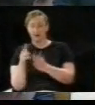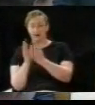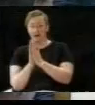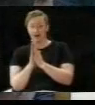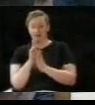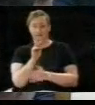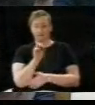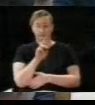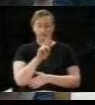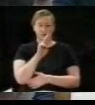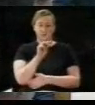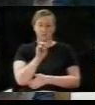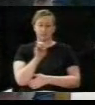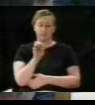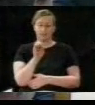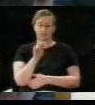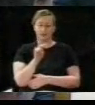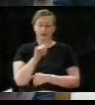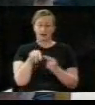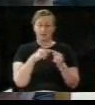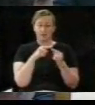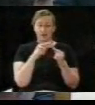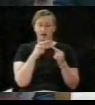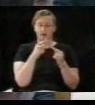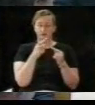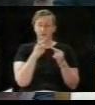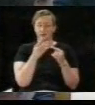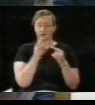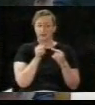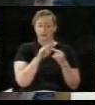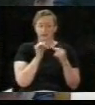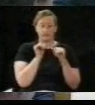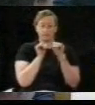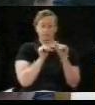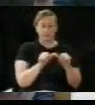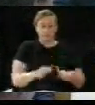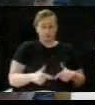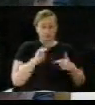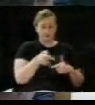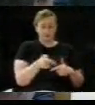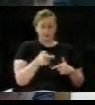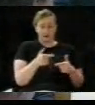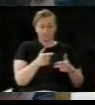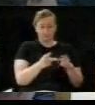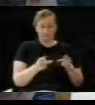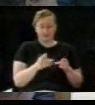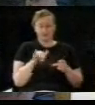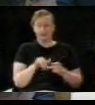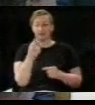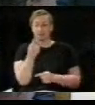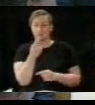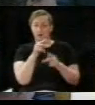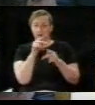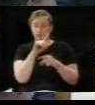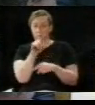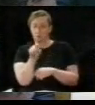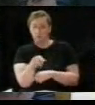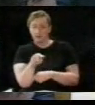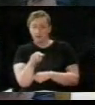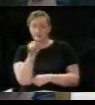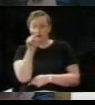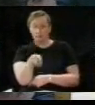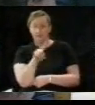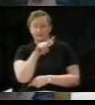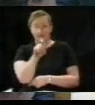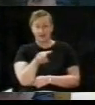Mr. Meek about whether he continued to live at the residence. And that's certainly one question that should be and must